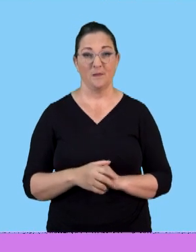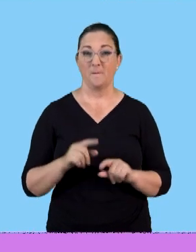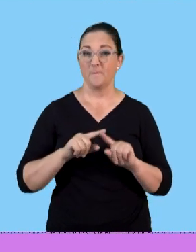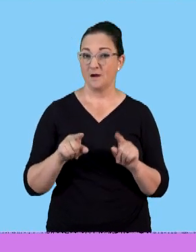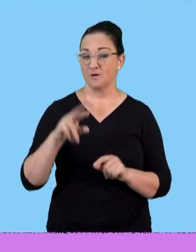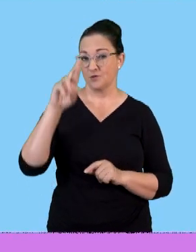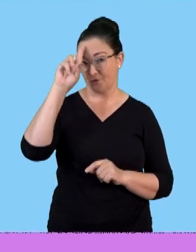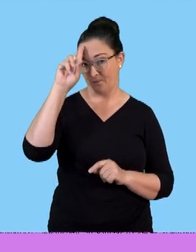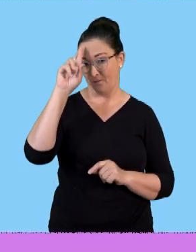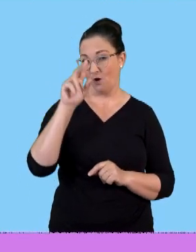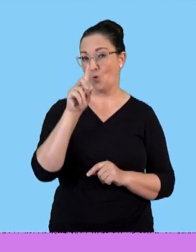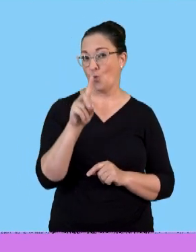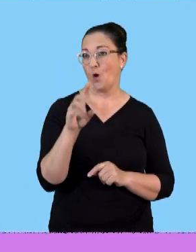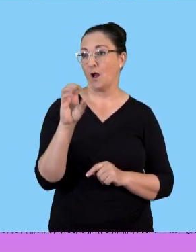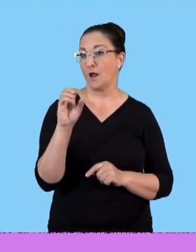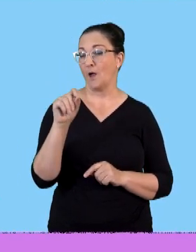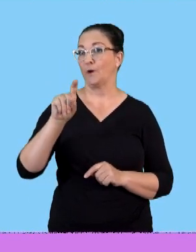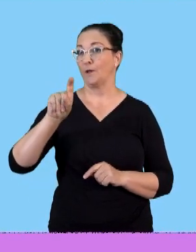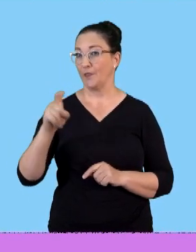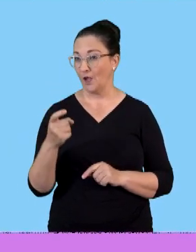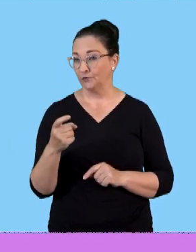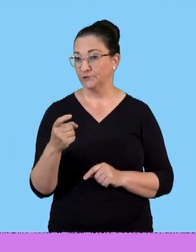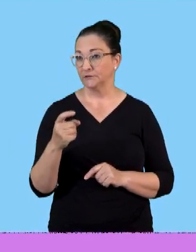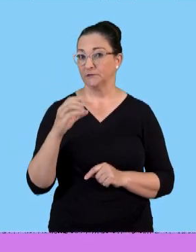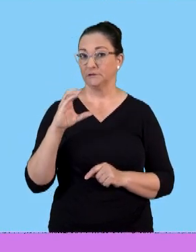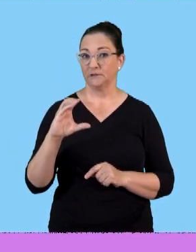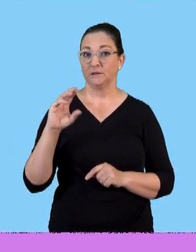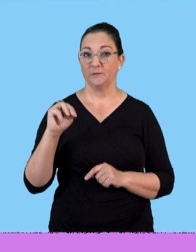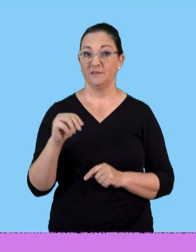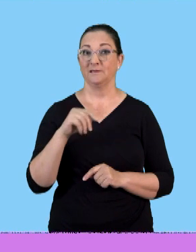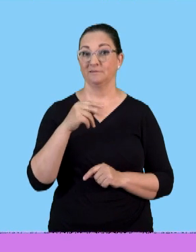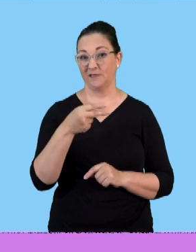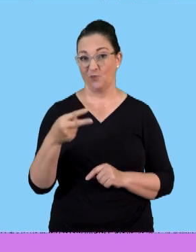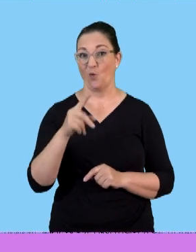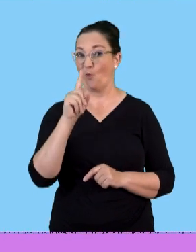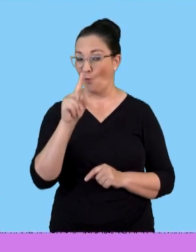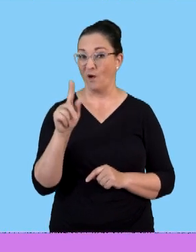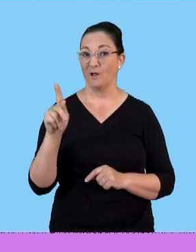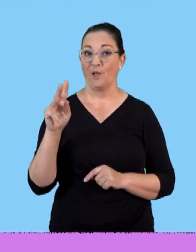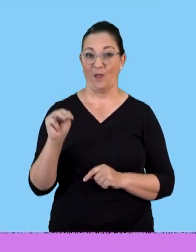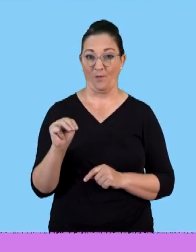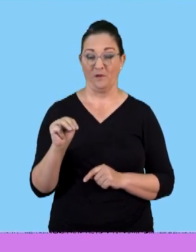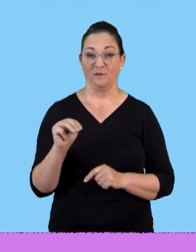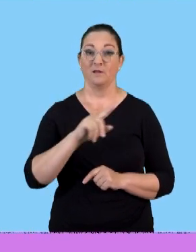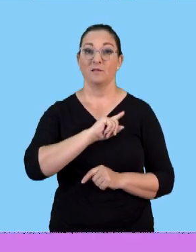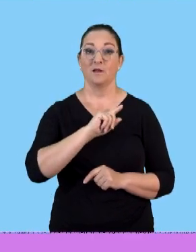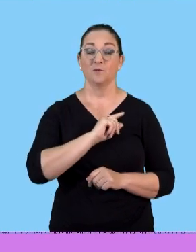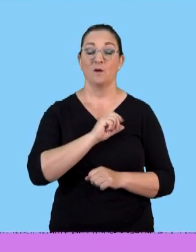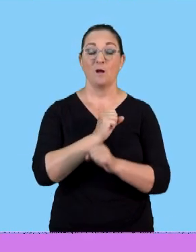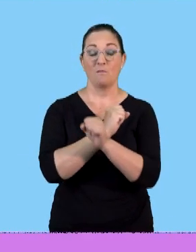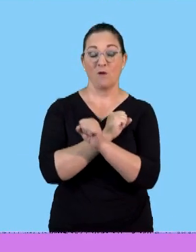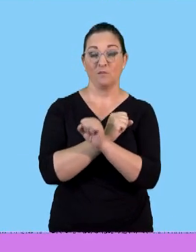remember, 100,000 centimeters equals 1 kilometer. So therefore, I'll take my 300 and I multiply it with